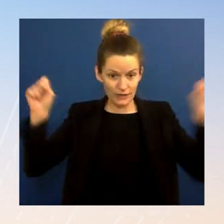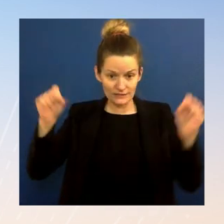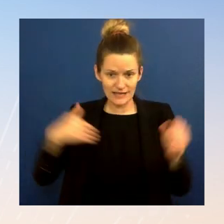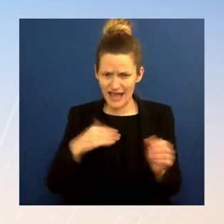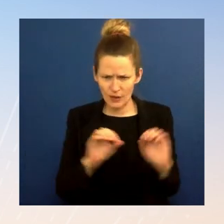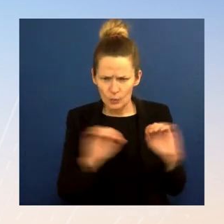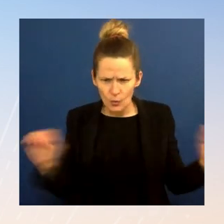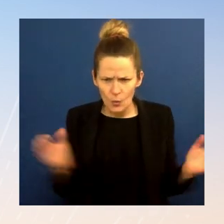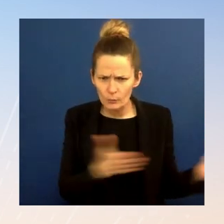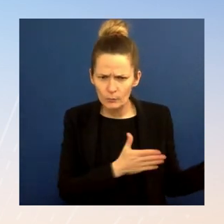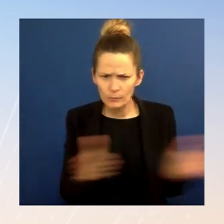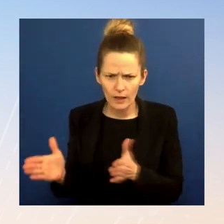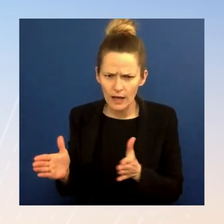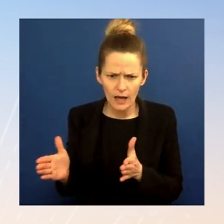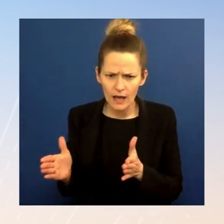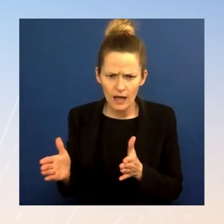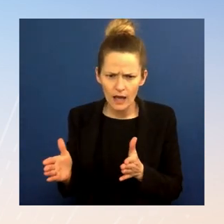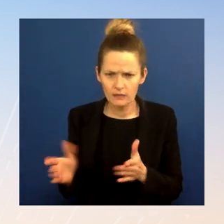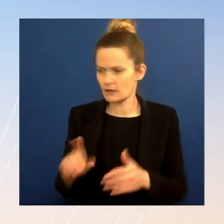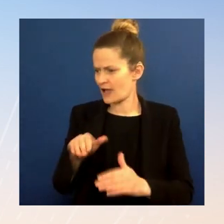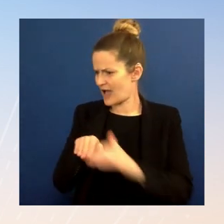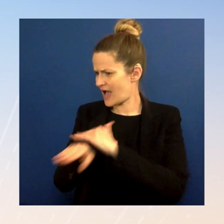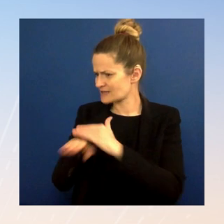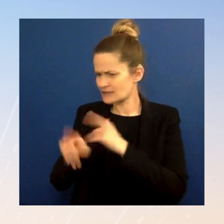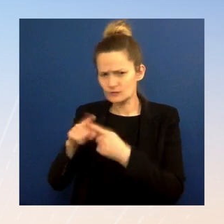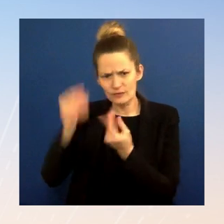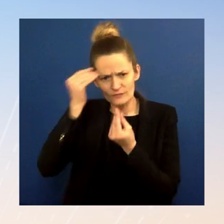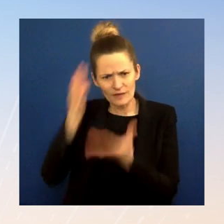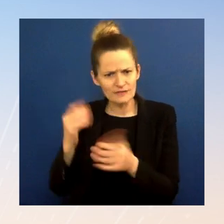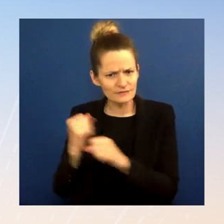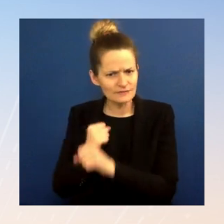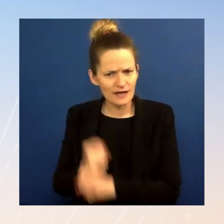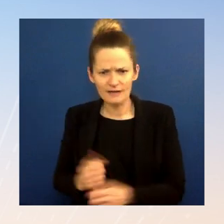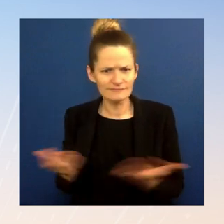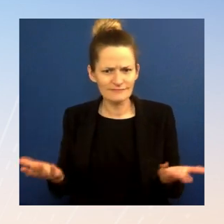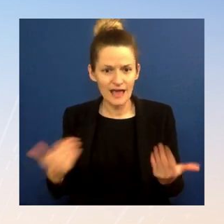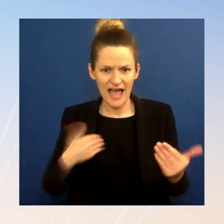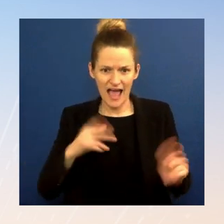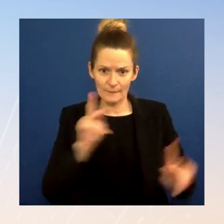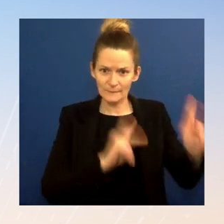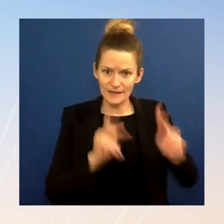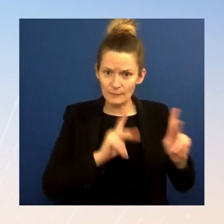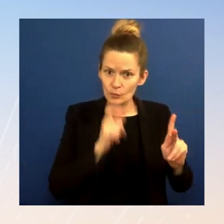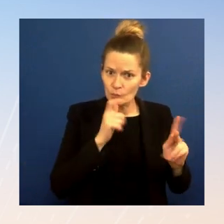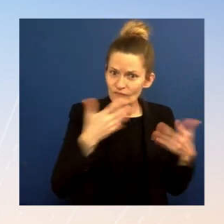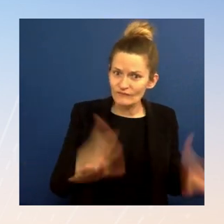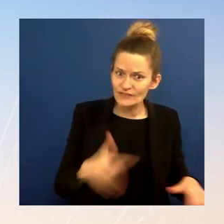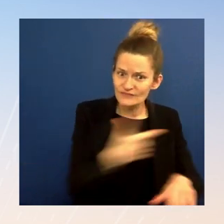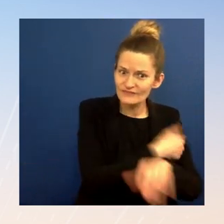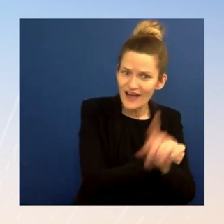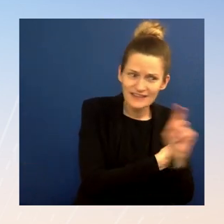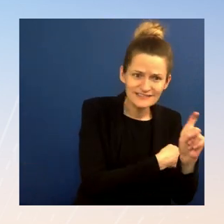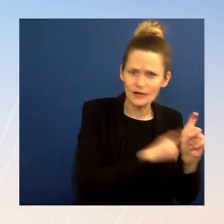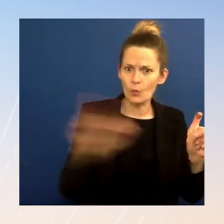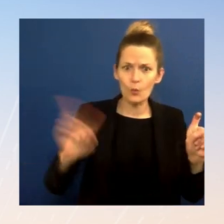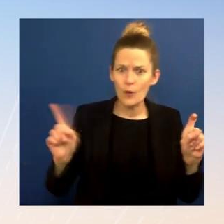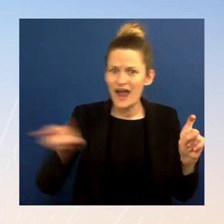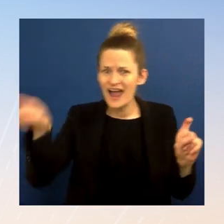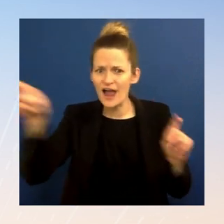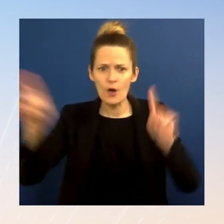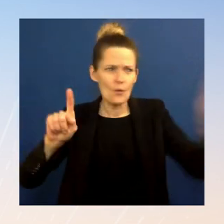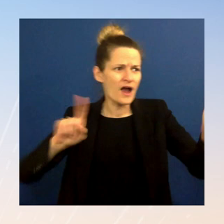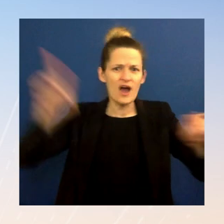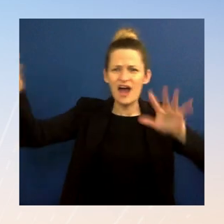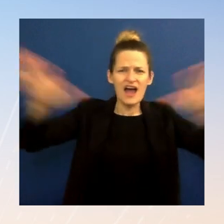also ensure there are enough vaccinators and vaccine locations. That's a massive operational undertaking. Right now, we're at a point